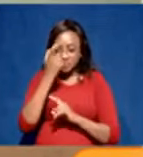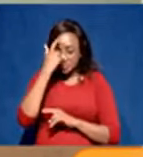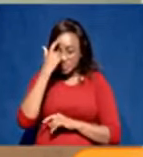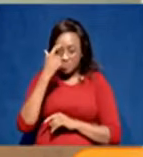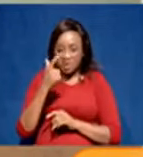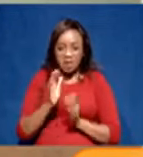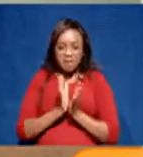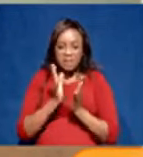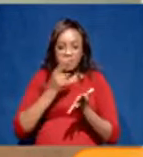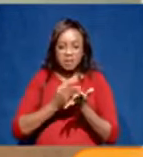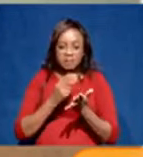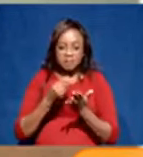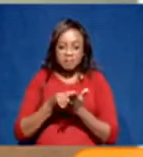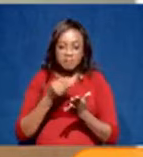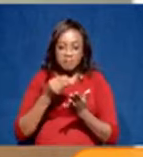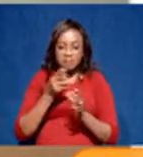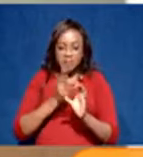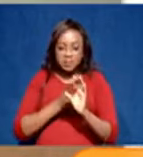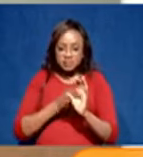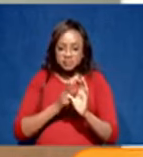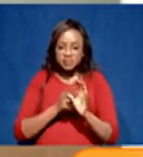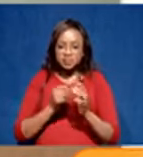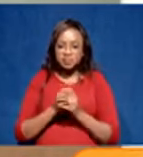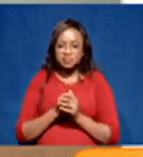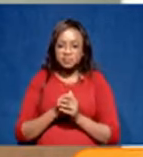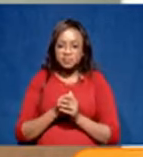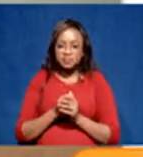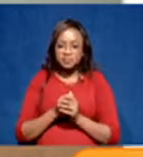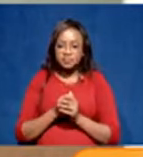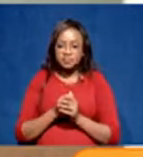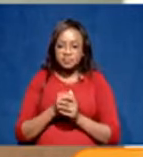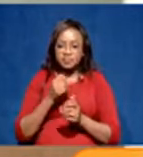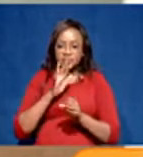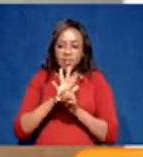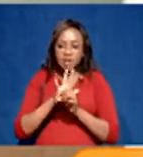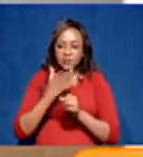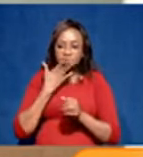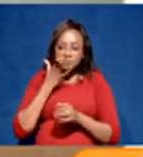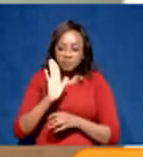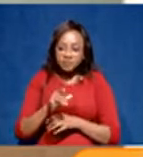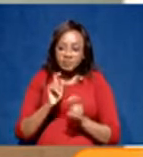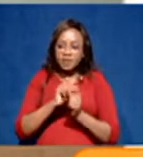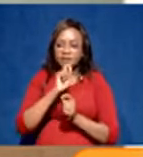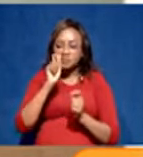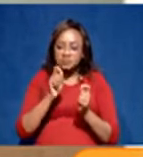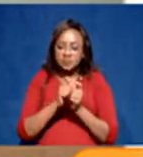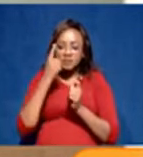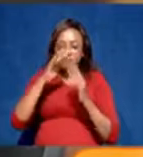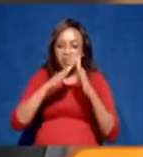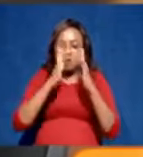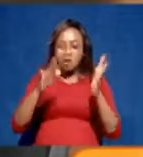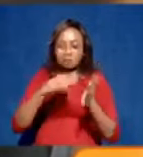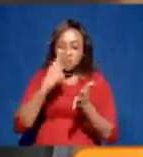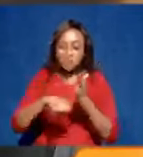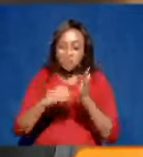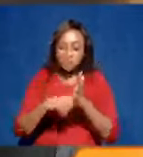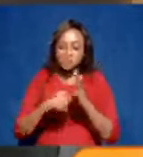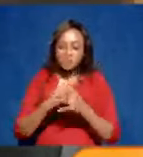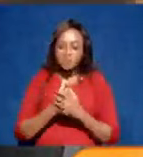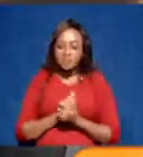Act of 2023. A lot of feedback that came from members of the public, specific on the housing levy mm-hmm. that you and I are paying